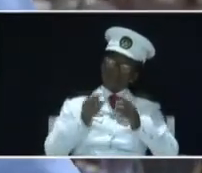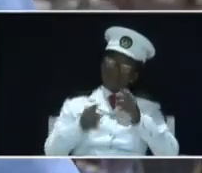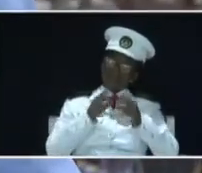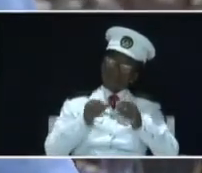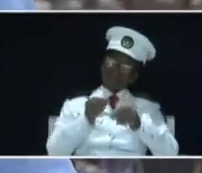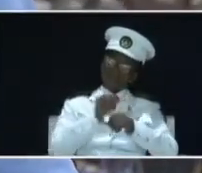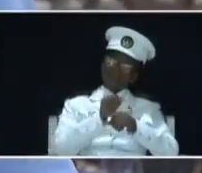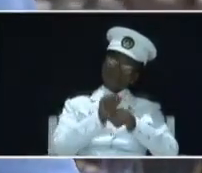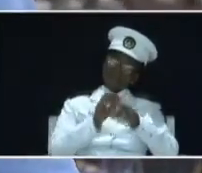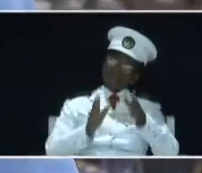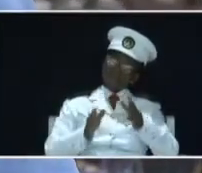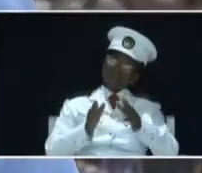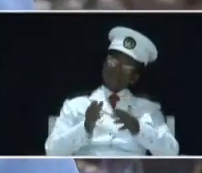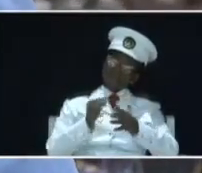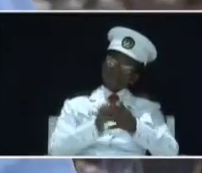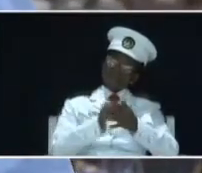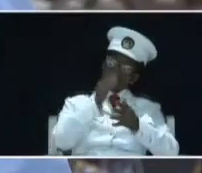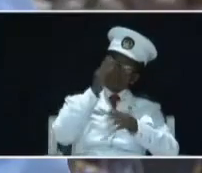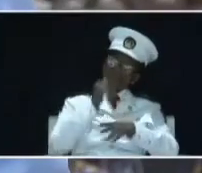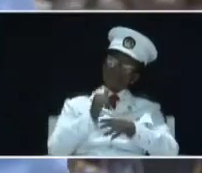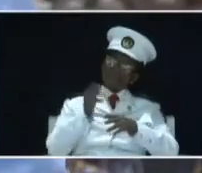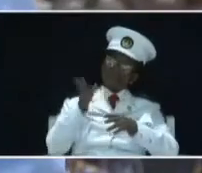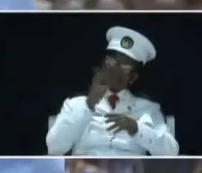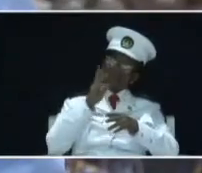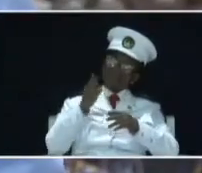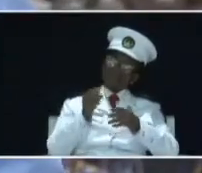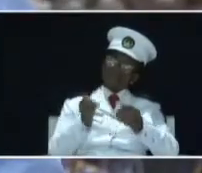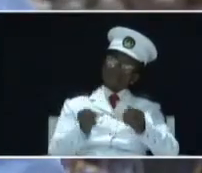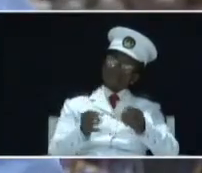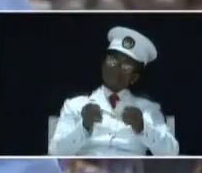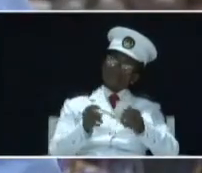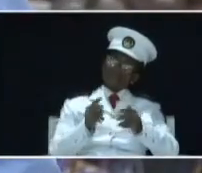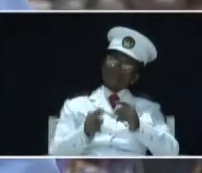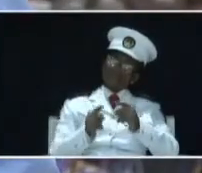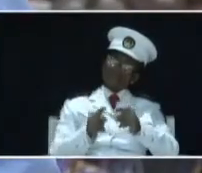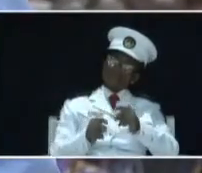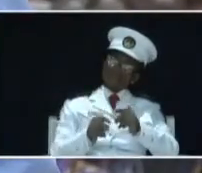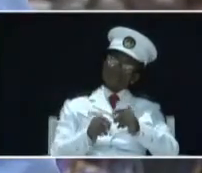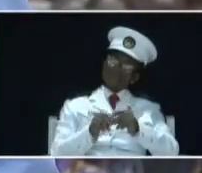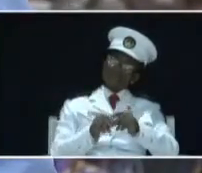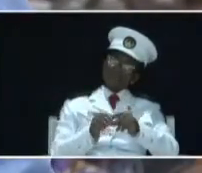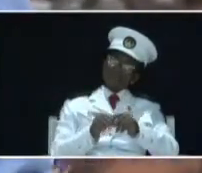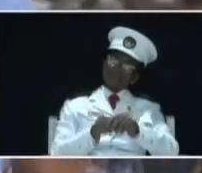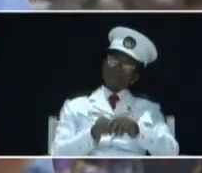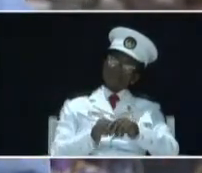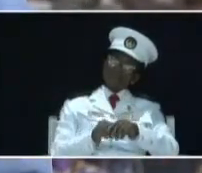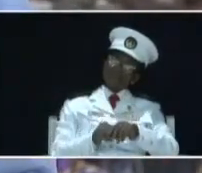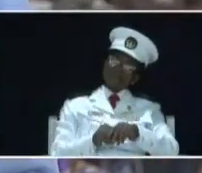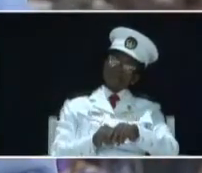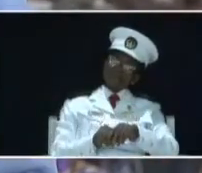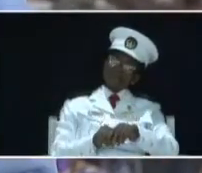That's why there are many people in the churches and there are very few workers.